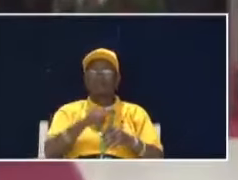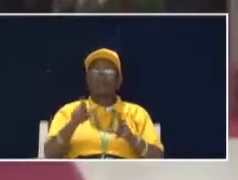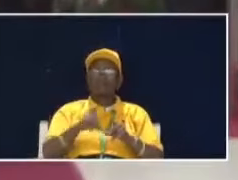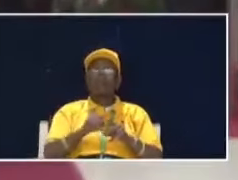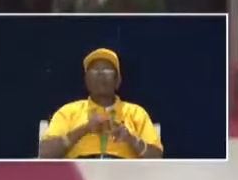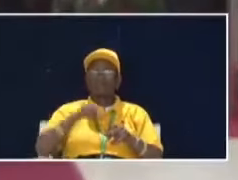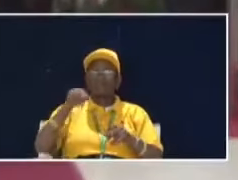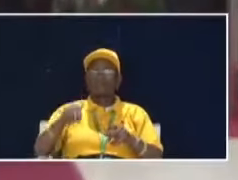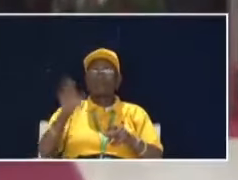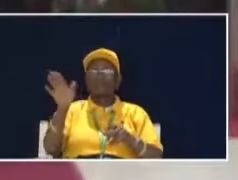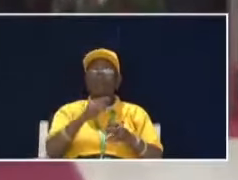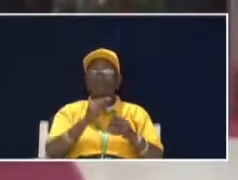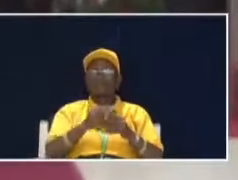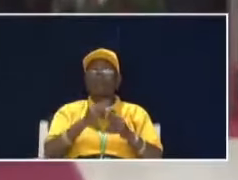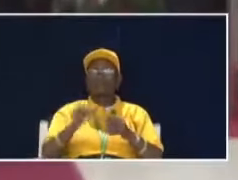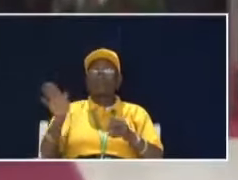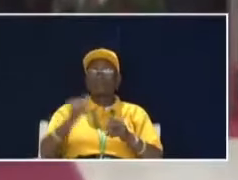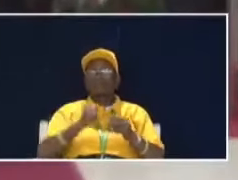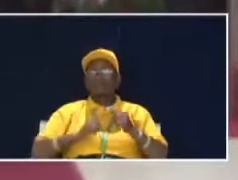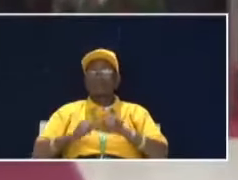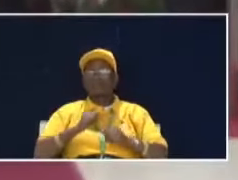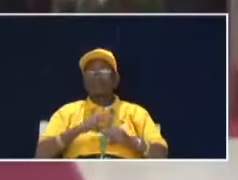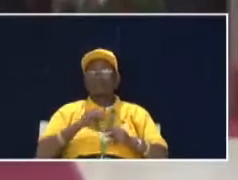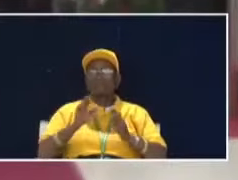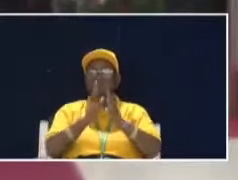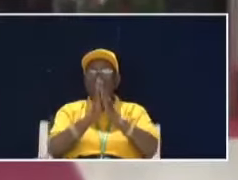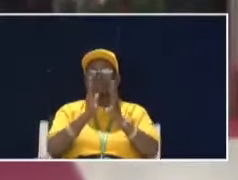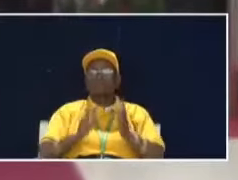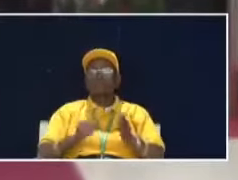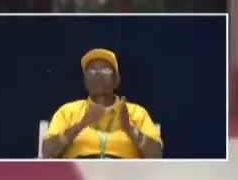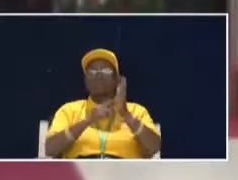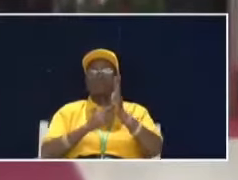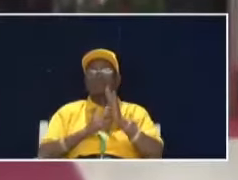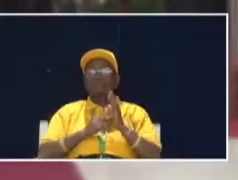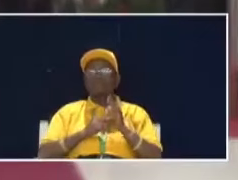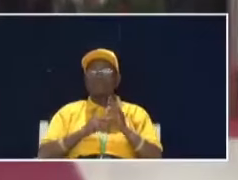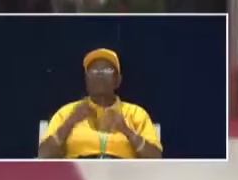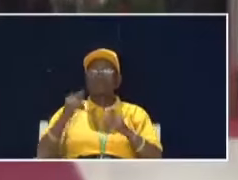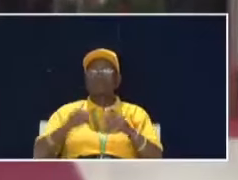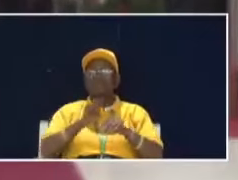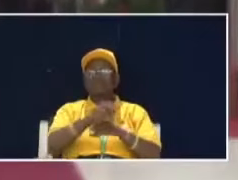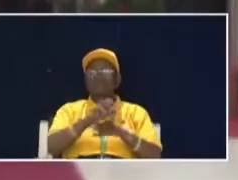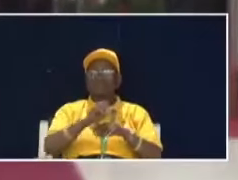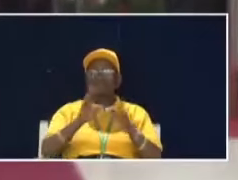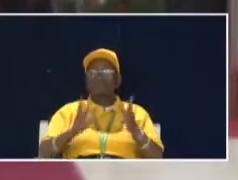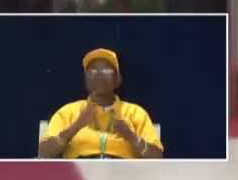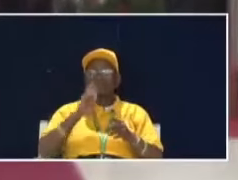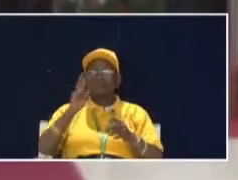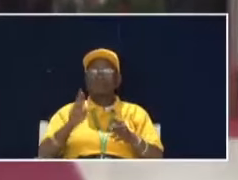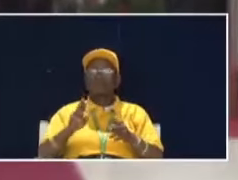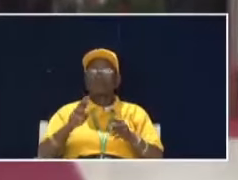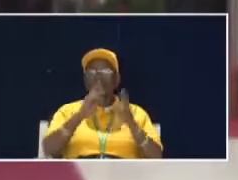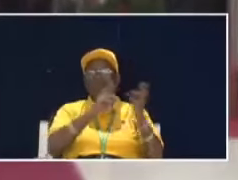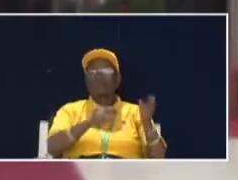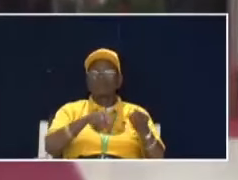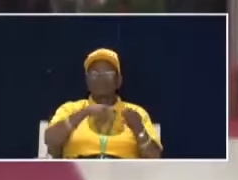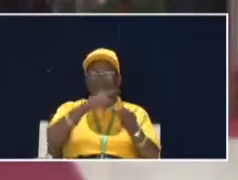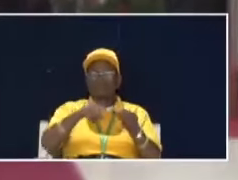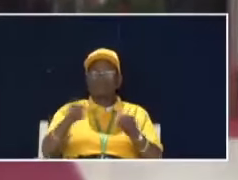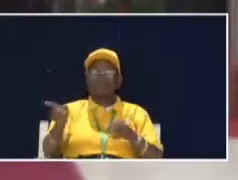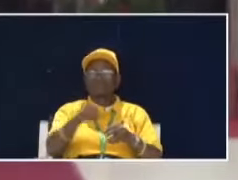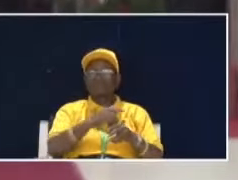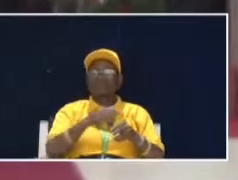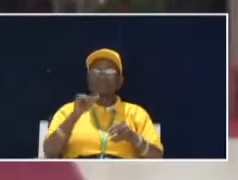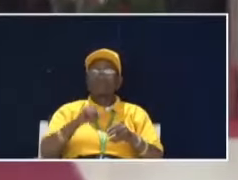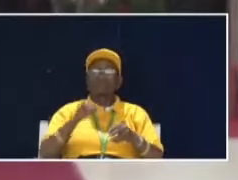names, your address, and your prayer requests. The counselors are already around you, or